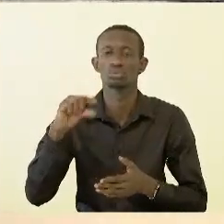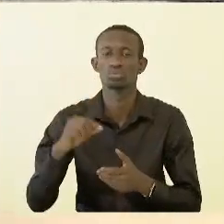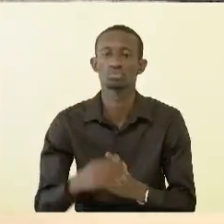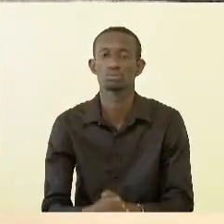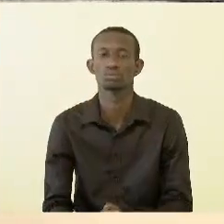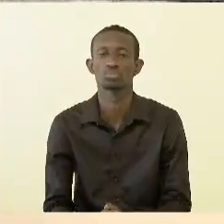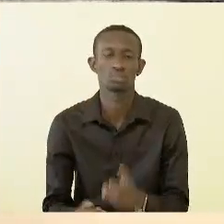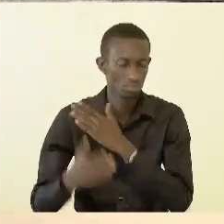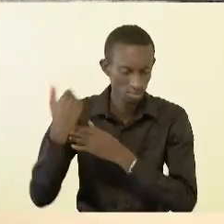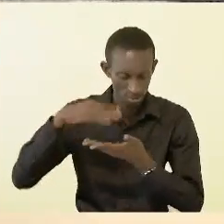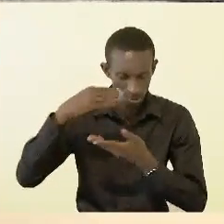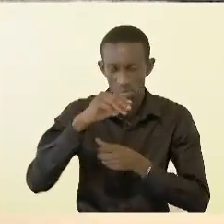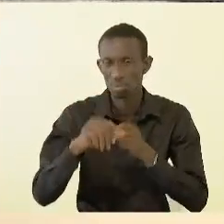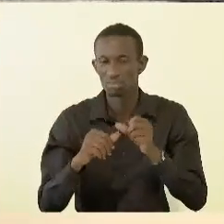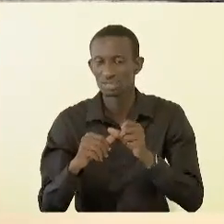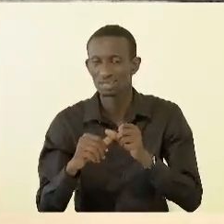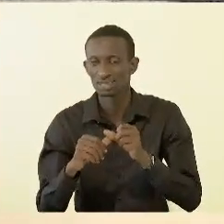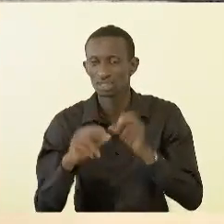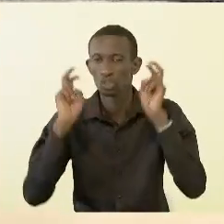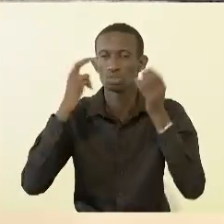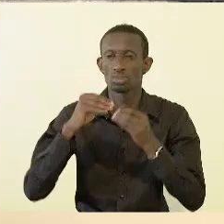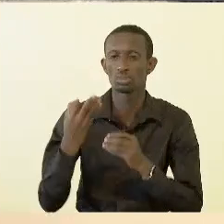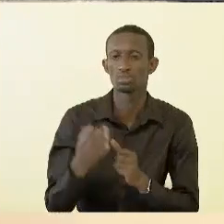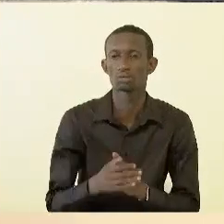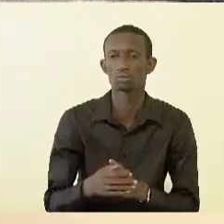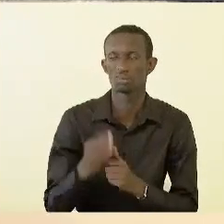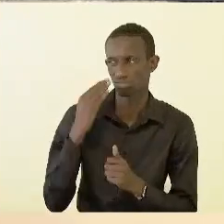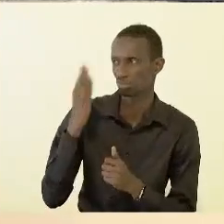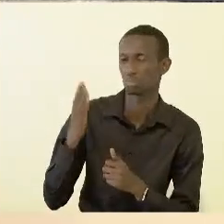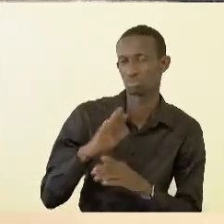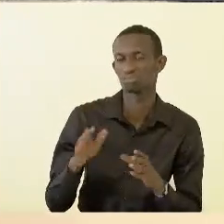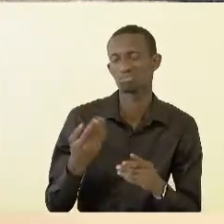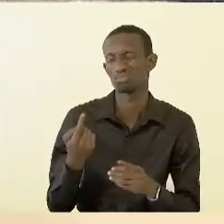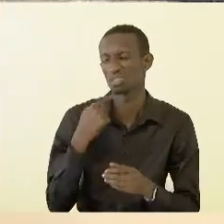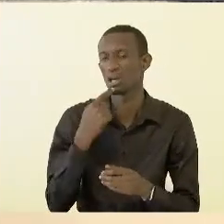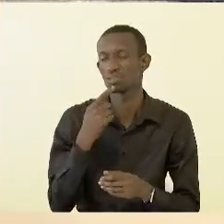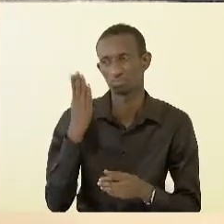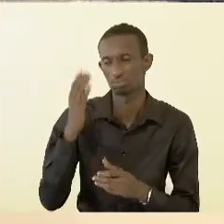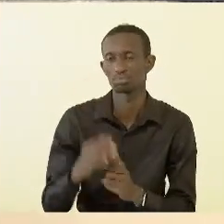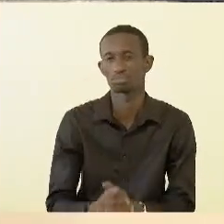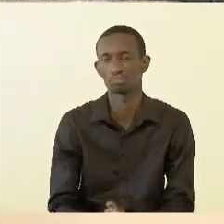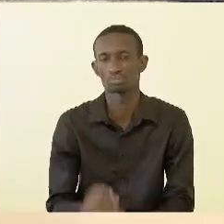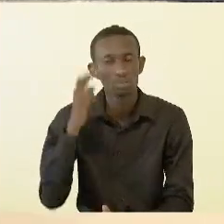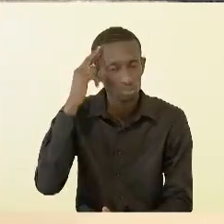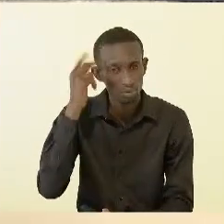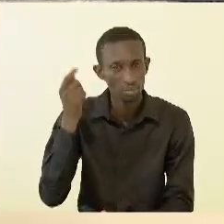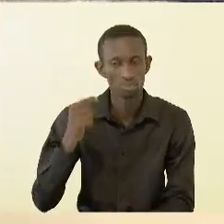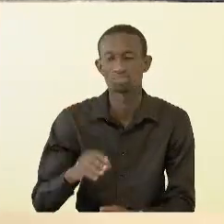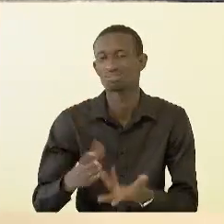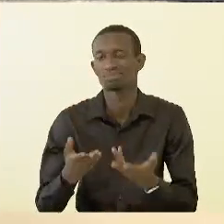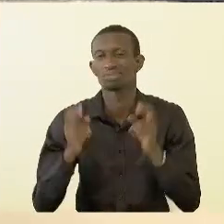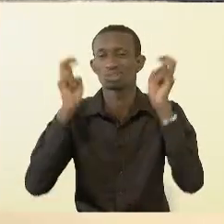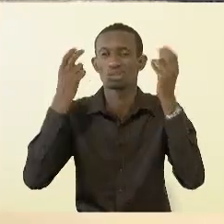unit 3, the sulfur and its compounds. I think we could have mentioned about this. Remember, on unit 6, so